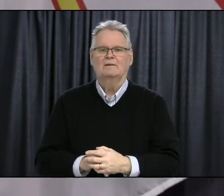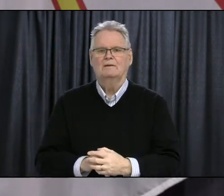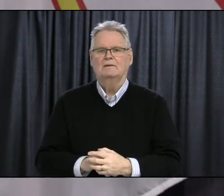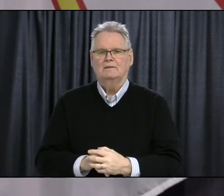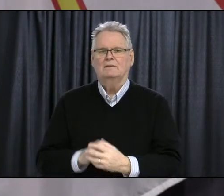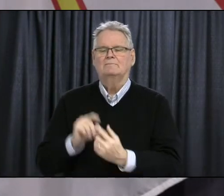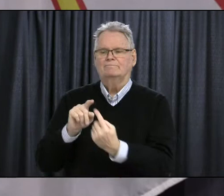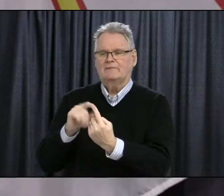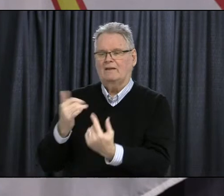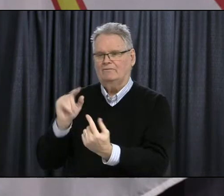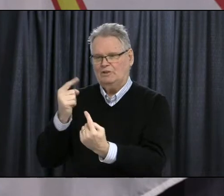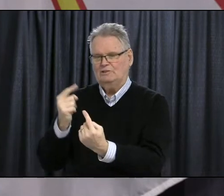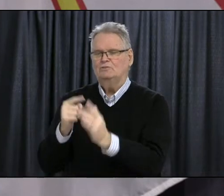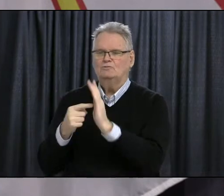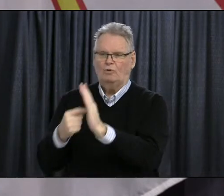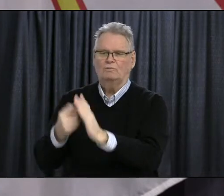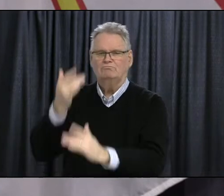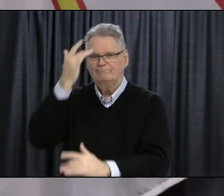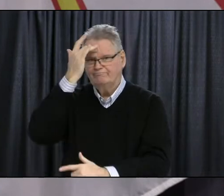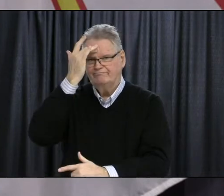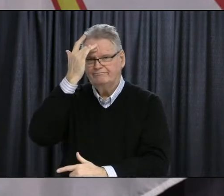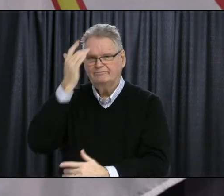person identified as positive?